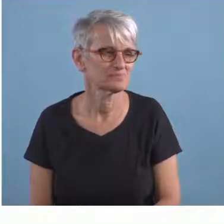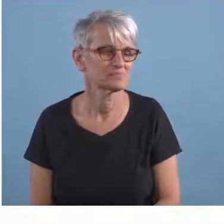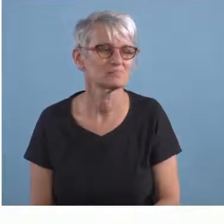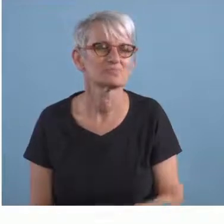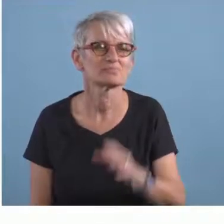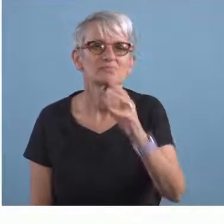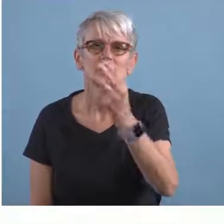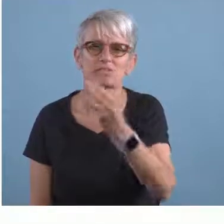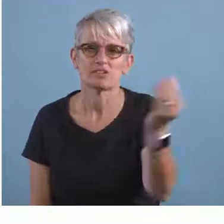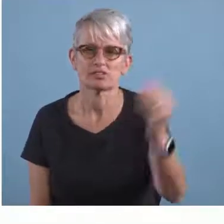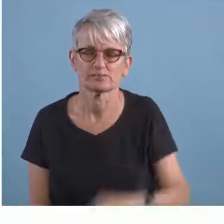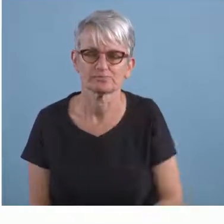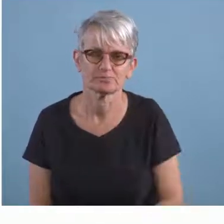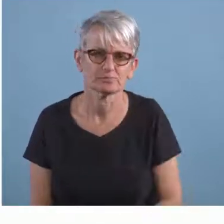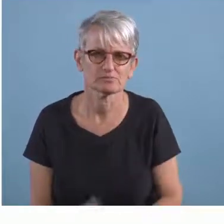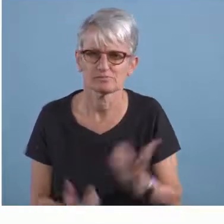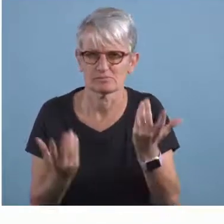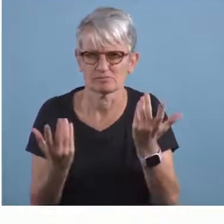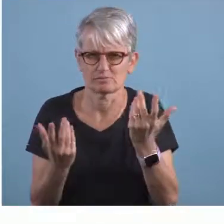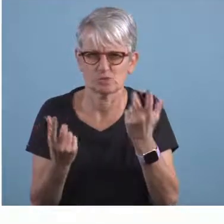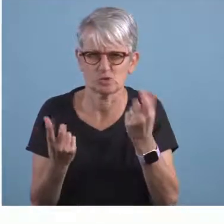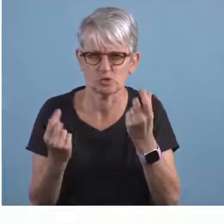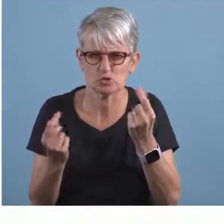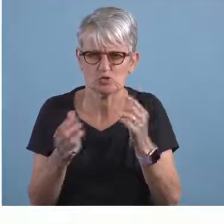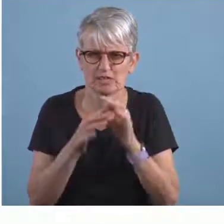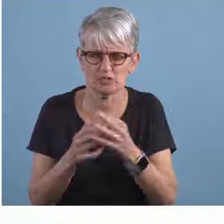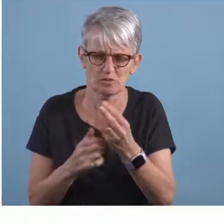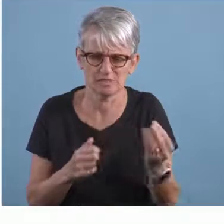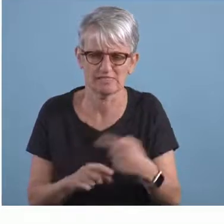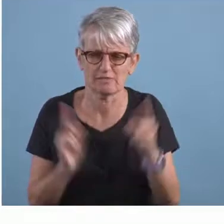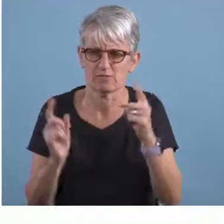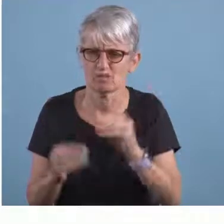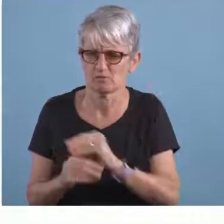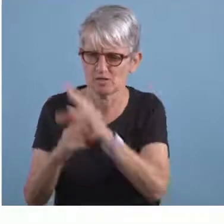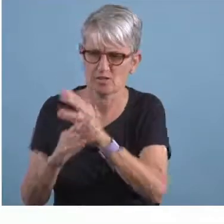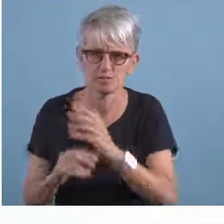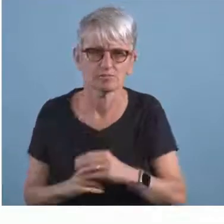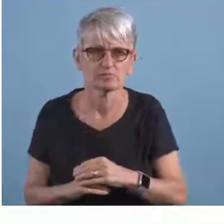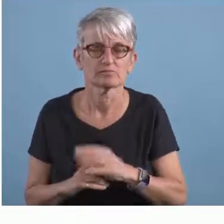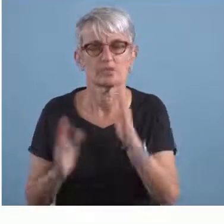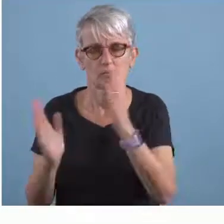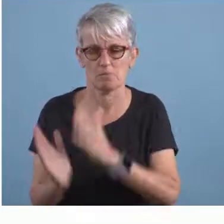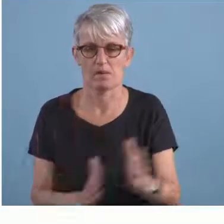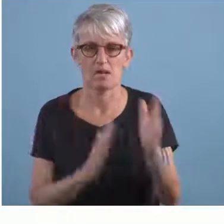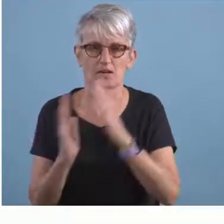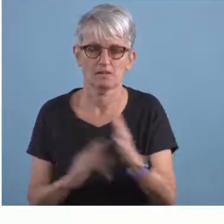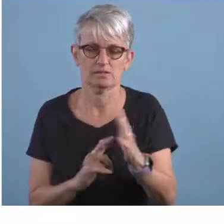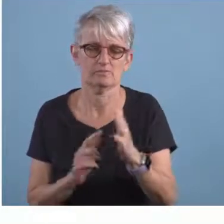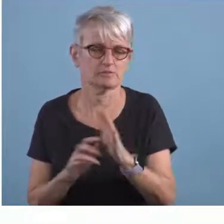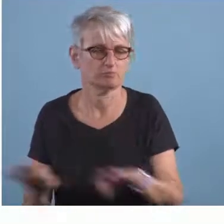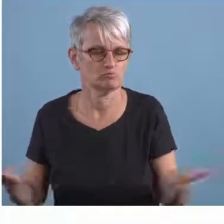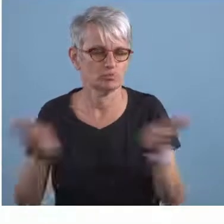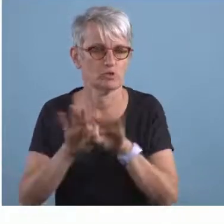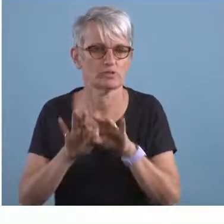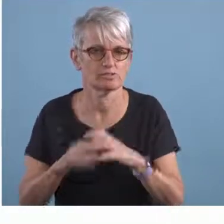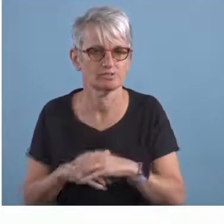Materials. What do we do for materials that's different in telepractice? Planning is kind of essential. And